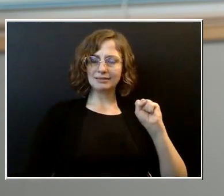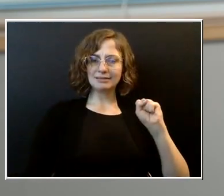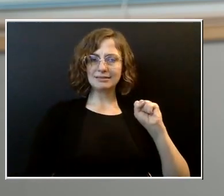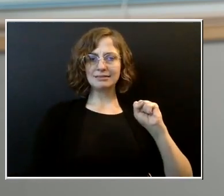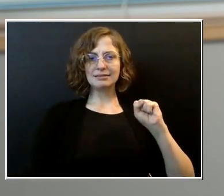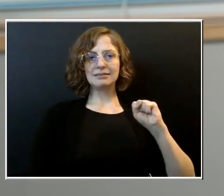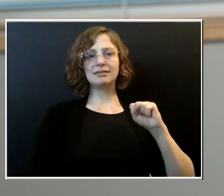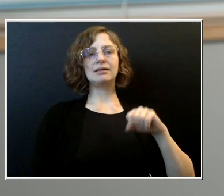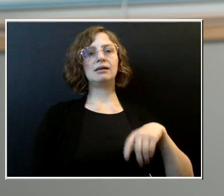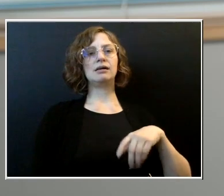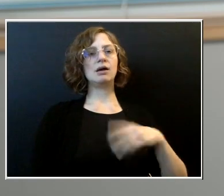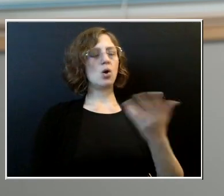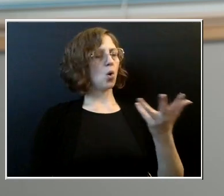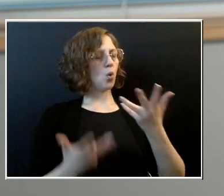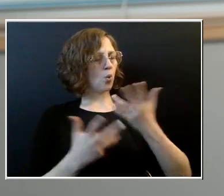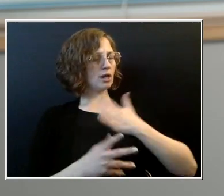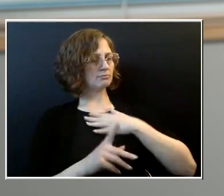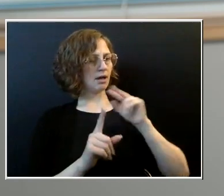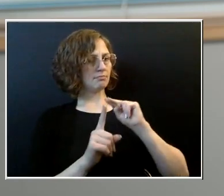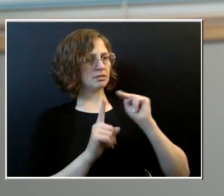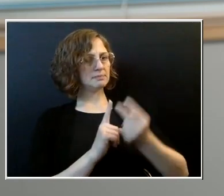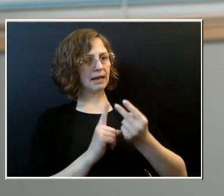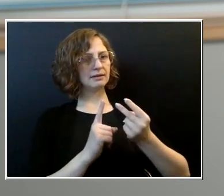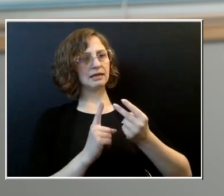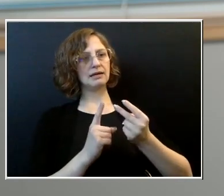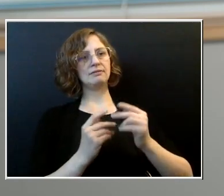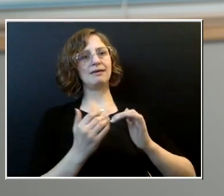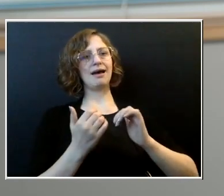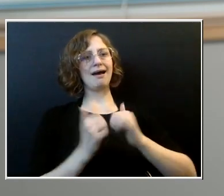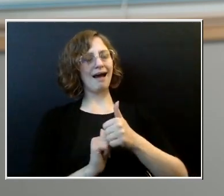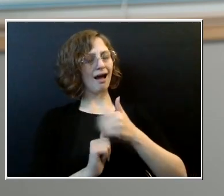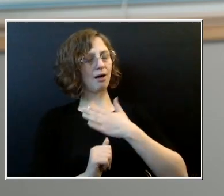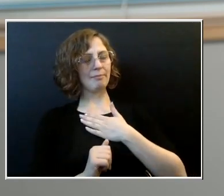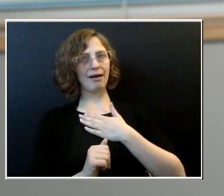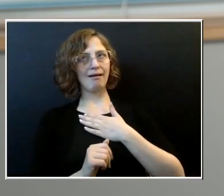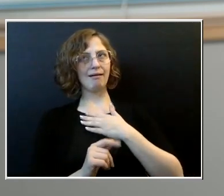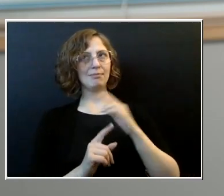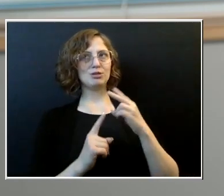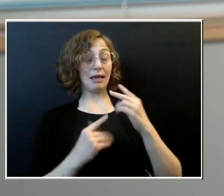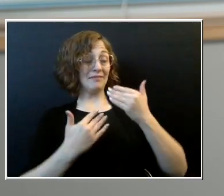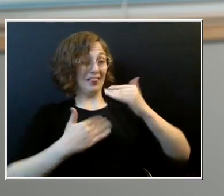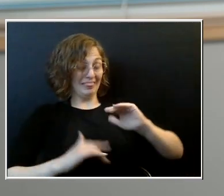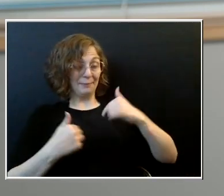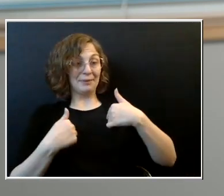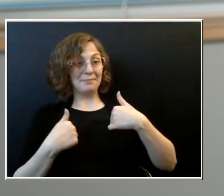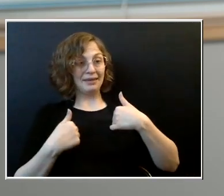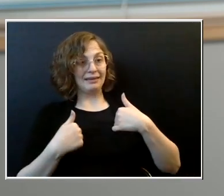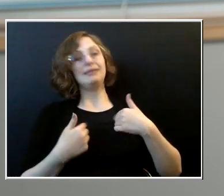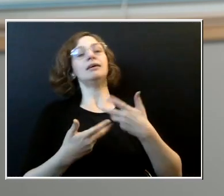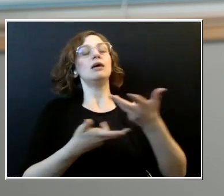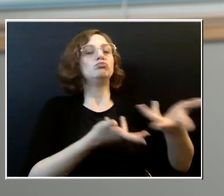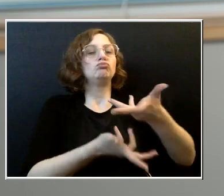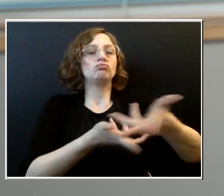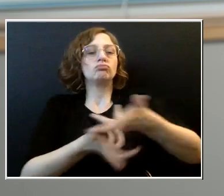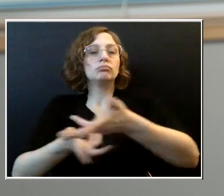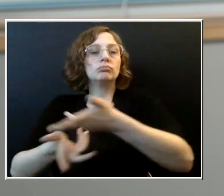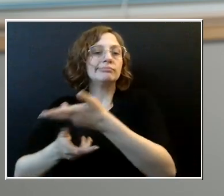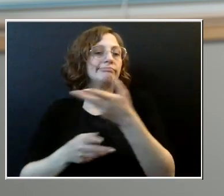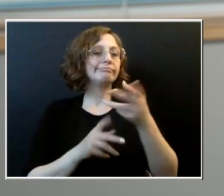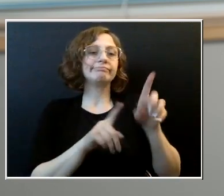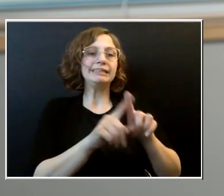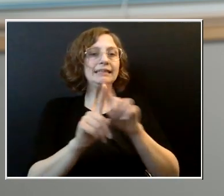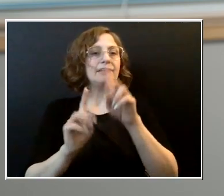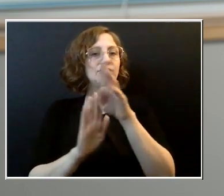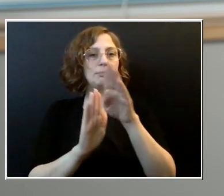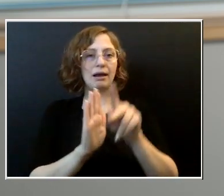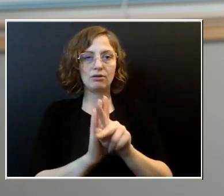perspective is, how that would limit you in interacting with people of all different backgrounds. And daily, figure